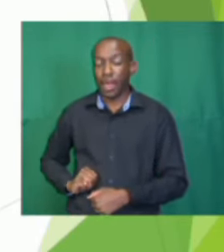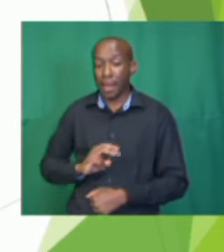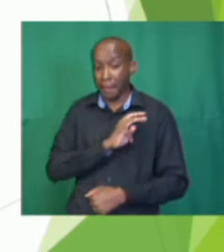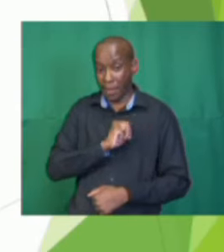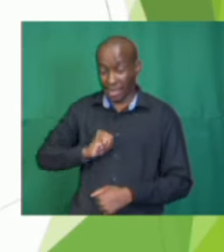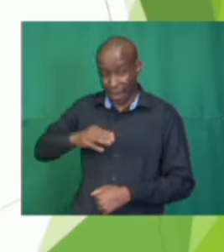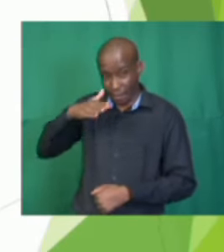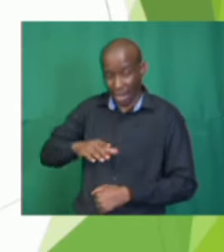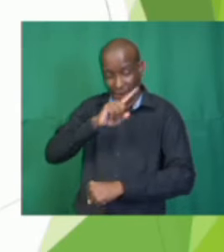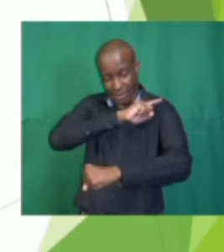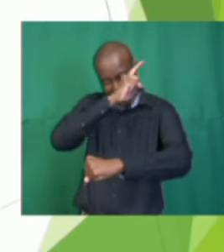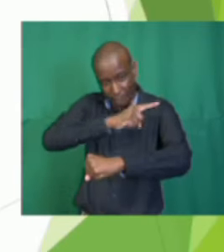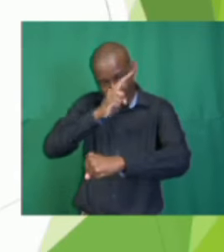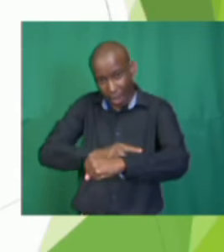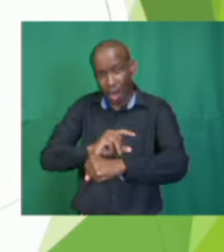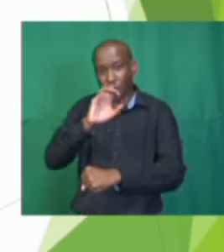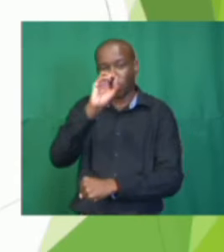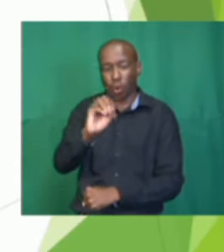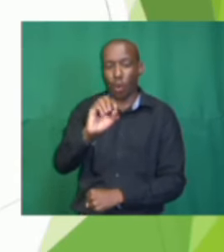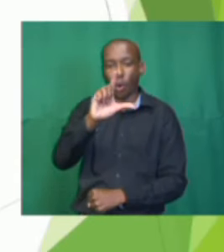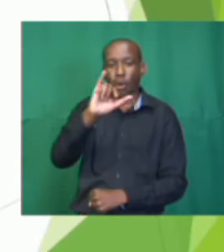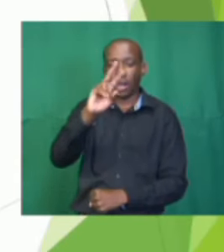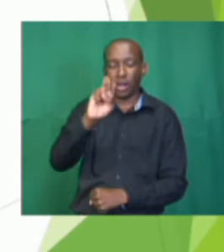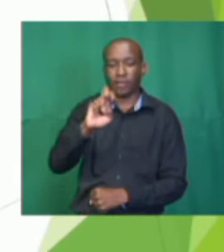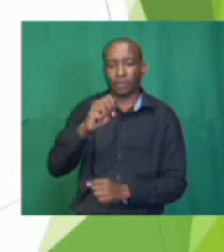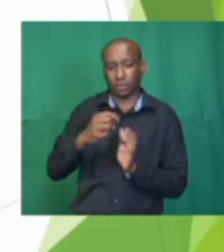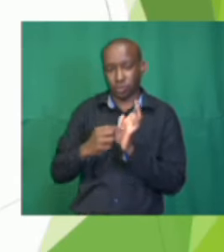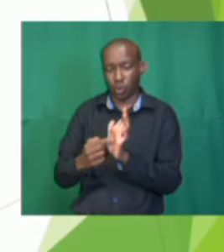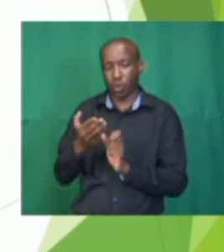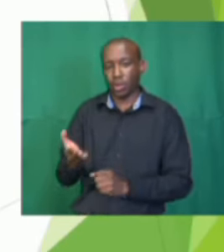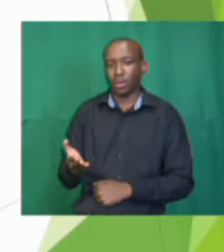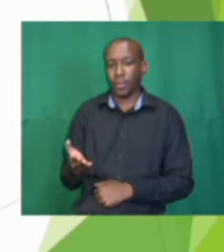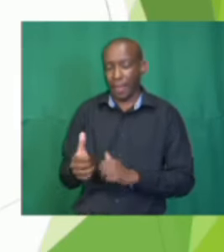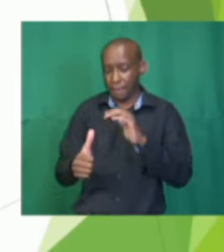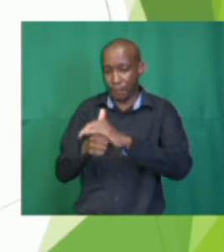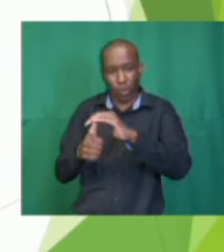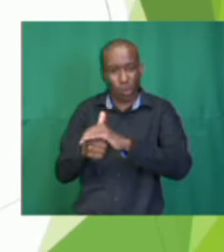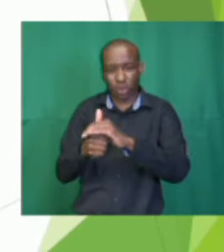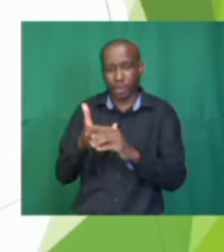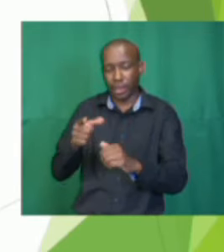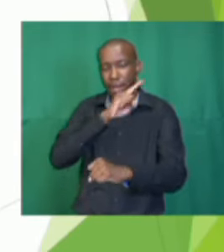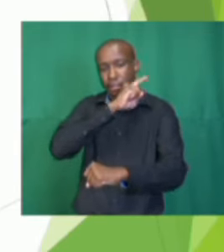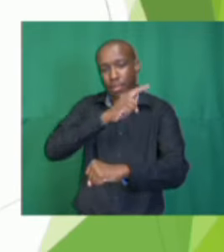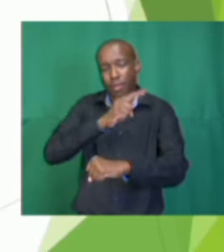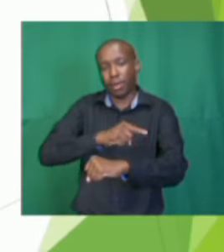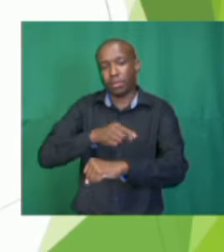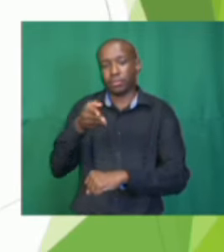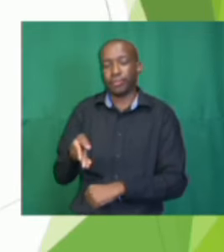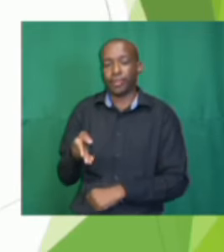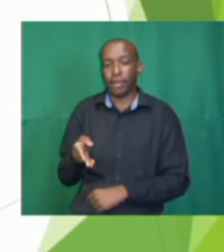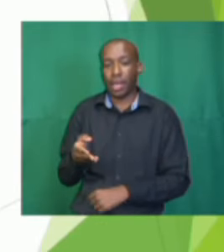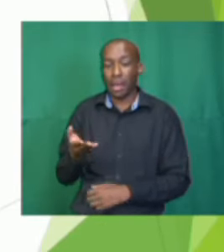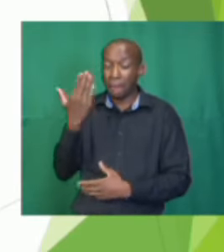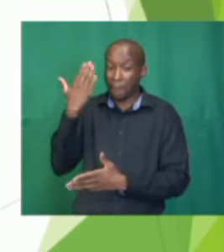Mount Olivet in such a way that Mount Olivet was so important in the Jewish context. You will find people going